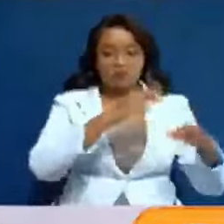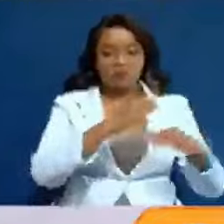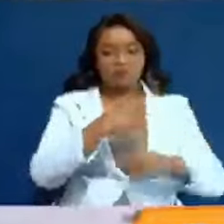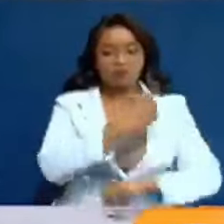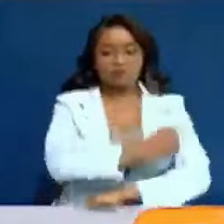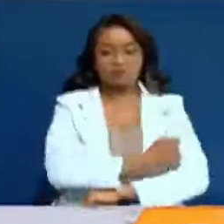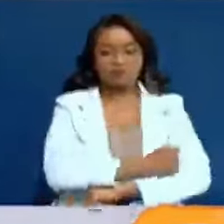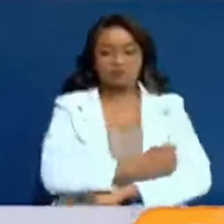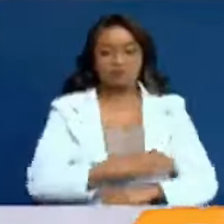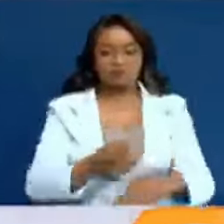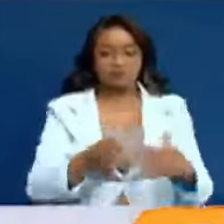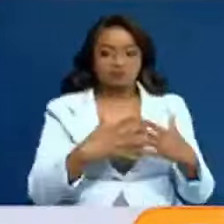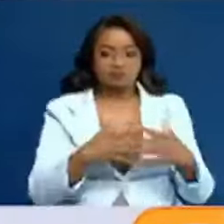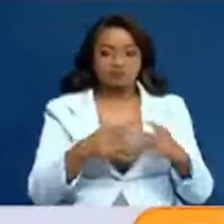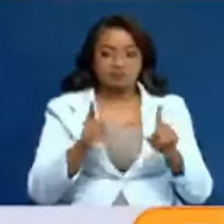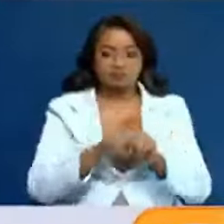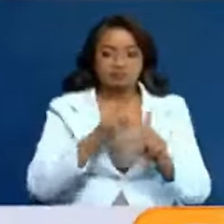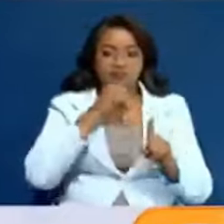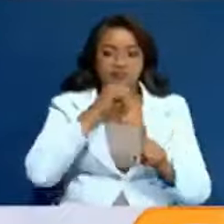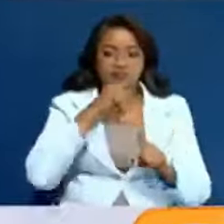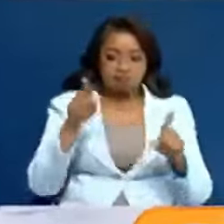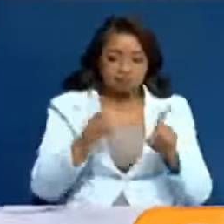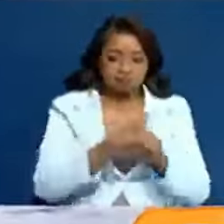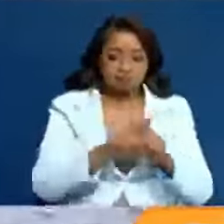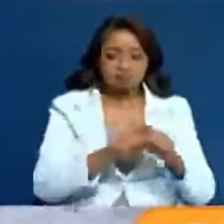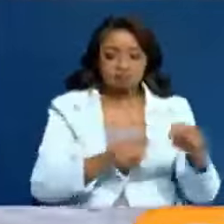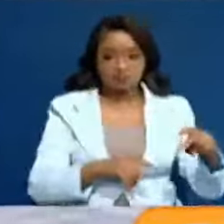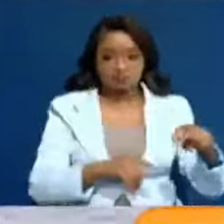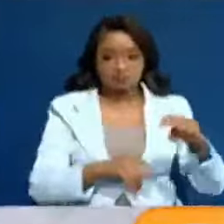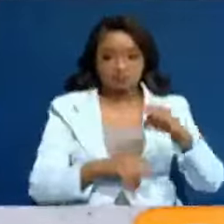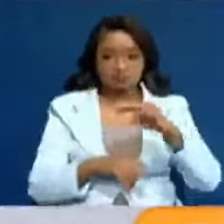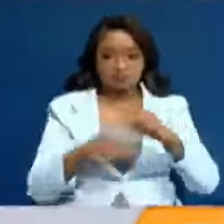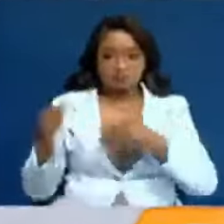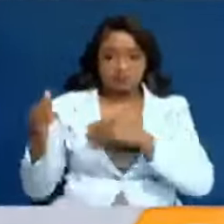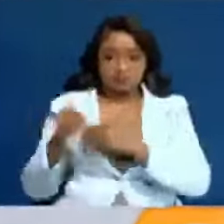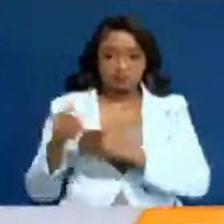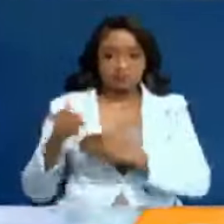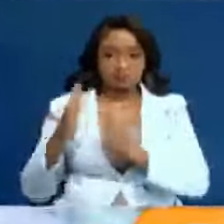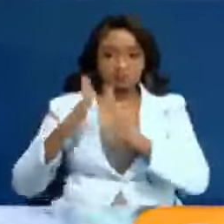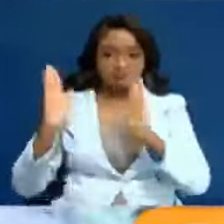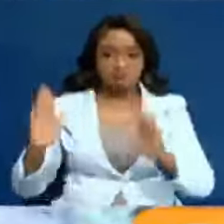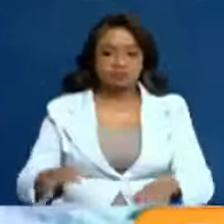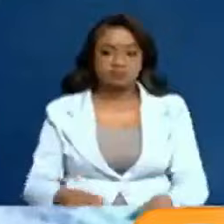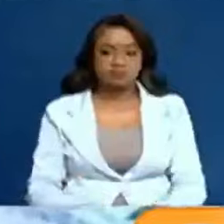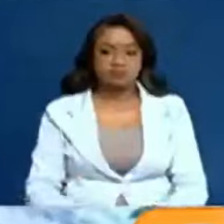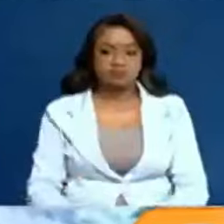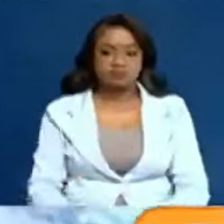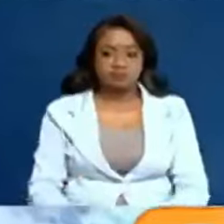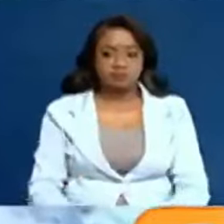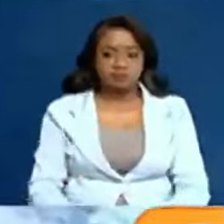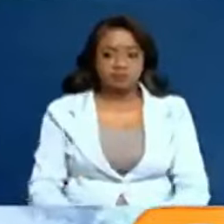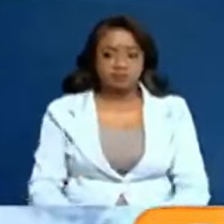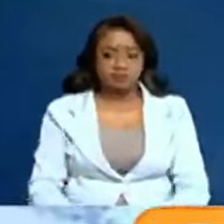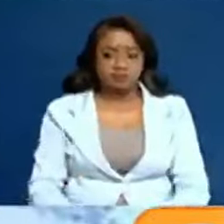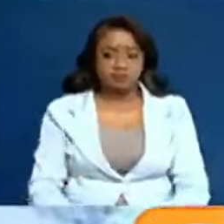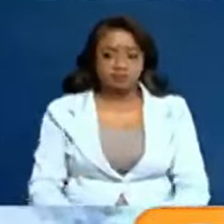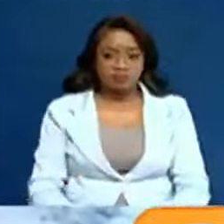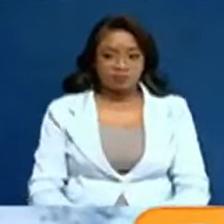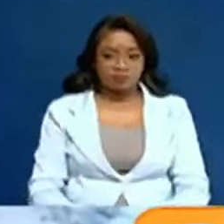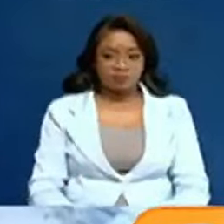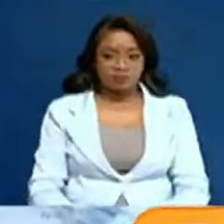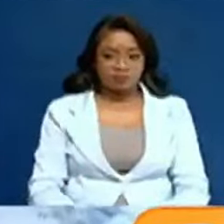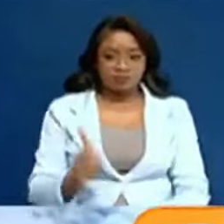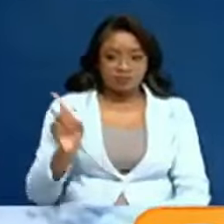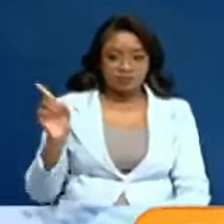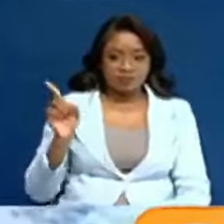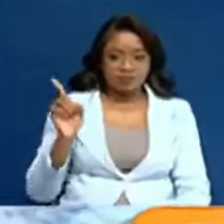gate, and the same man comes out and walks towards the apartment. At one point, the driver steps